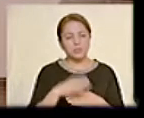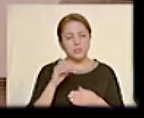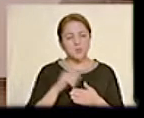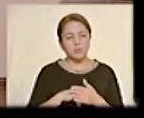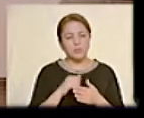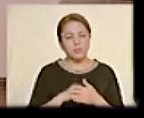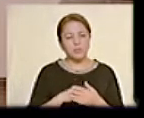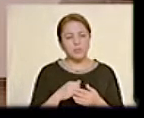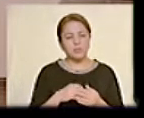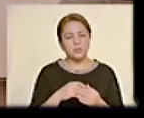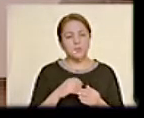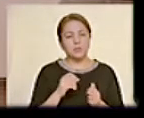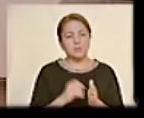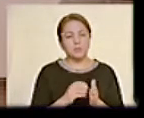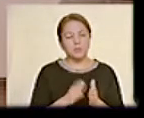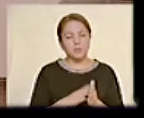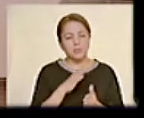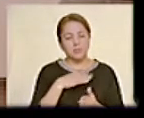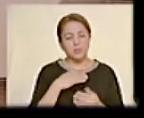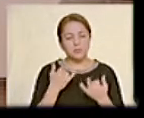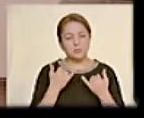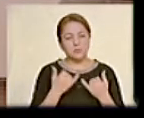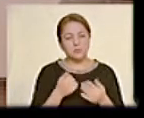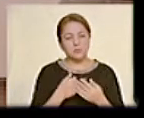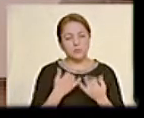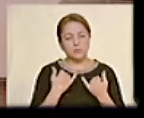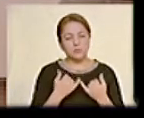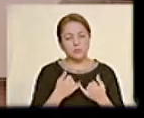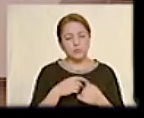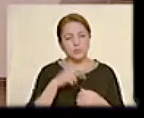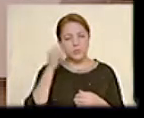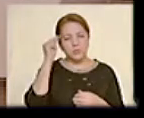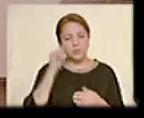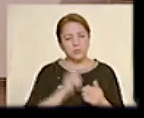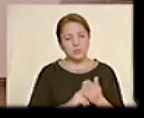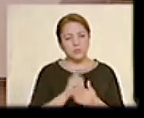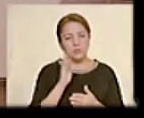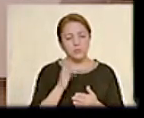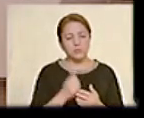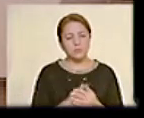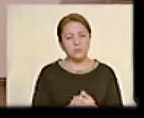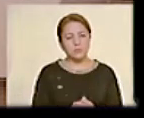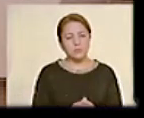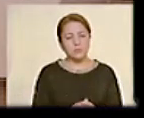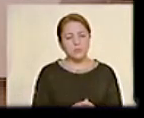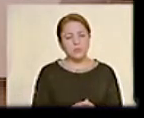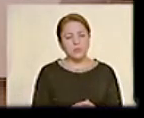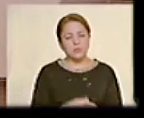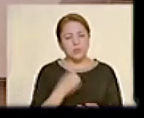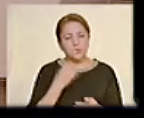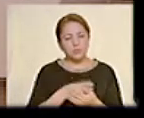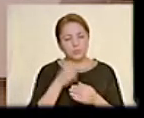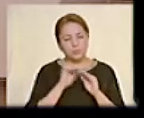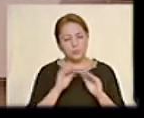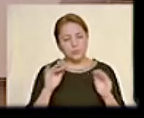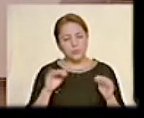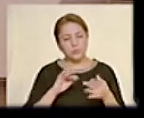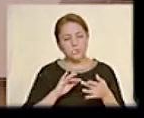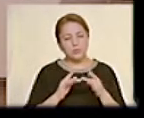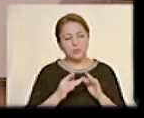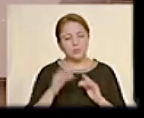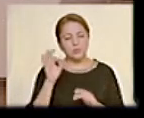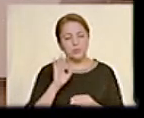belgilab oldik. Ana endi keling, bugungi darsga o'taylik. Aziz o'quvchilar, internet